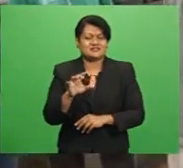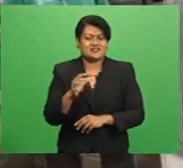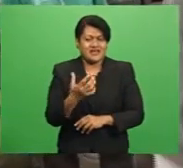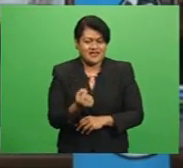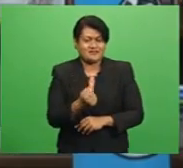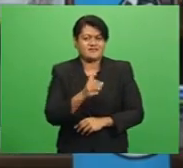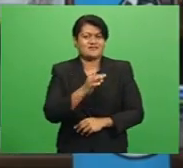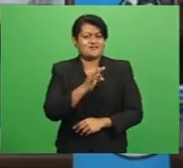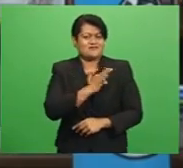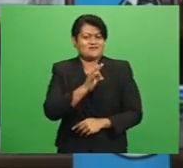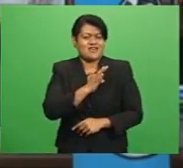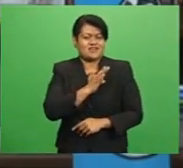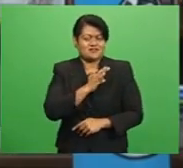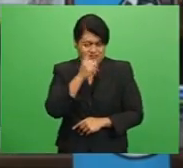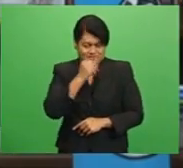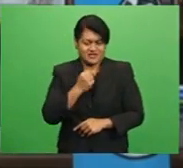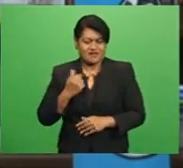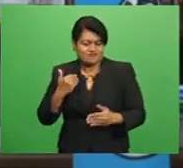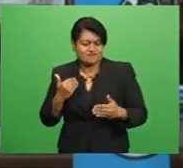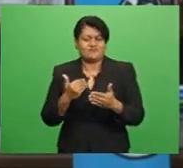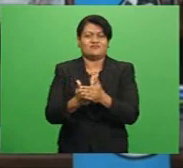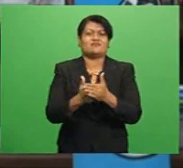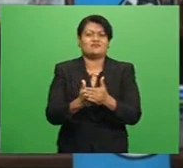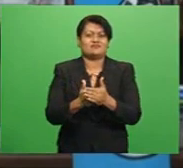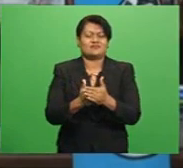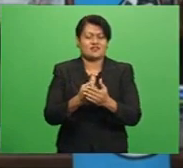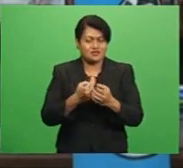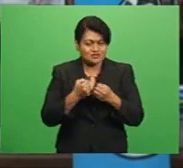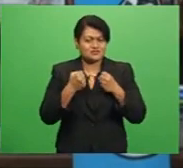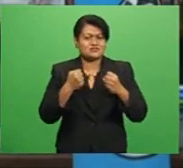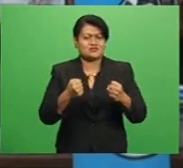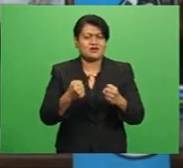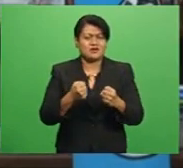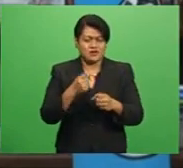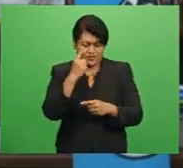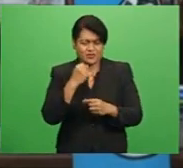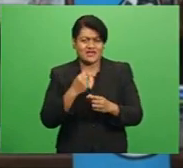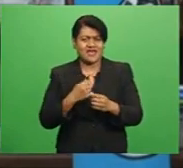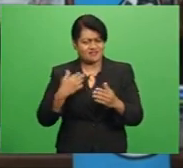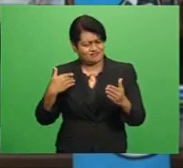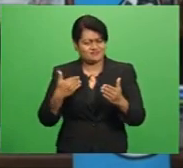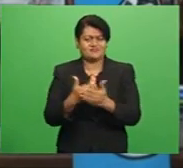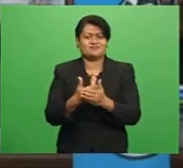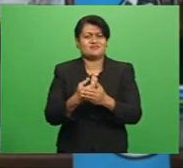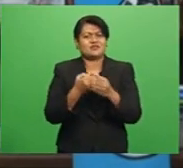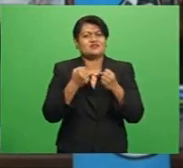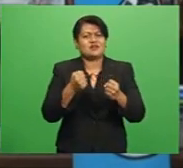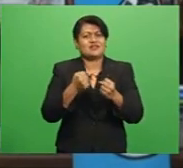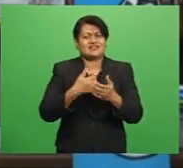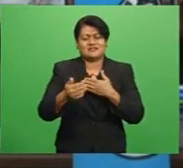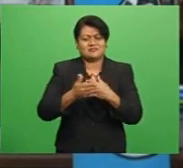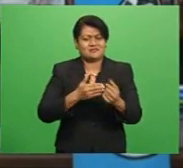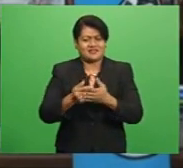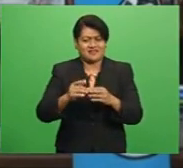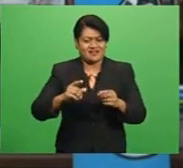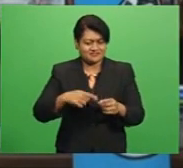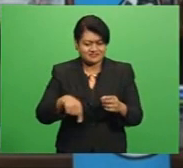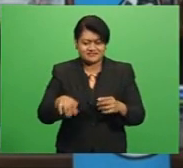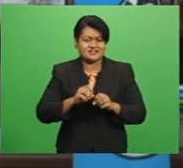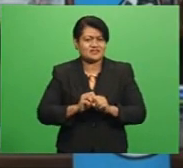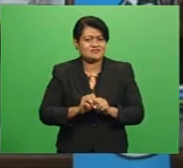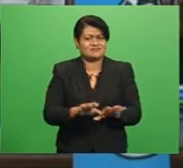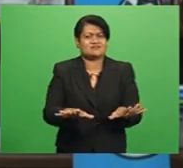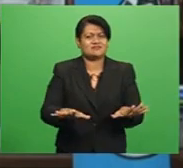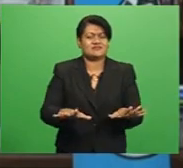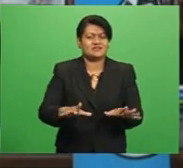emerge stronger from Yasa. And we will come out stronger from this global pandemic and resulting economic crisis, as